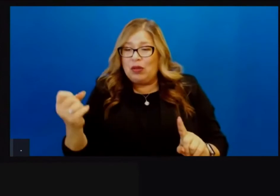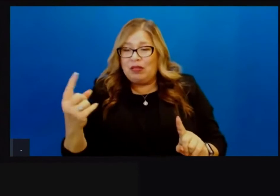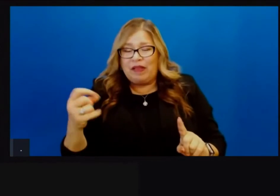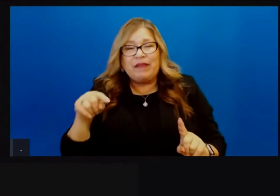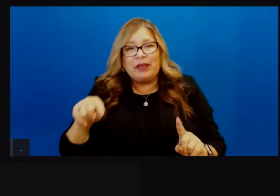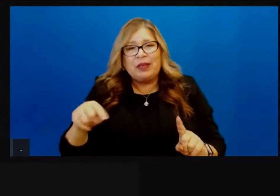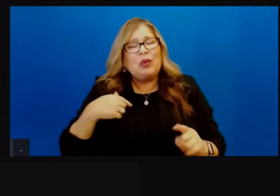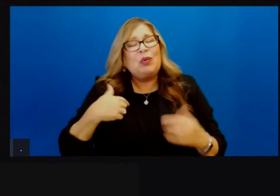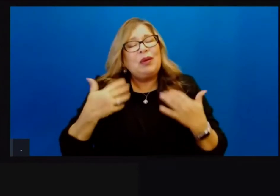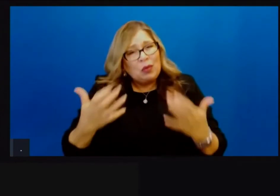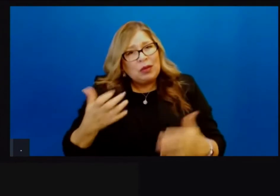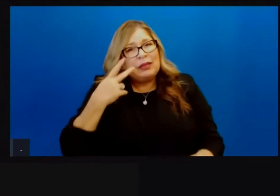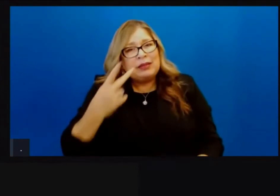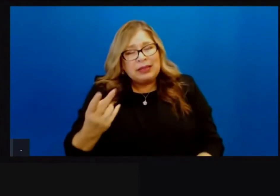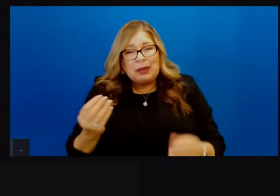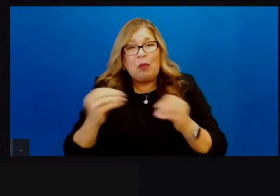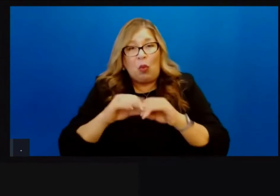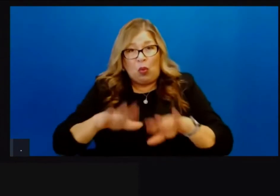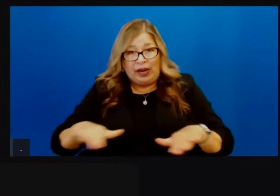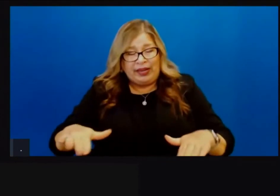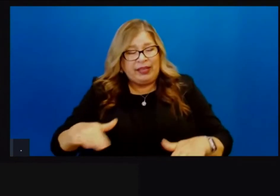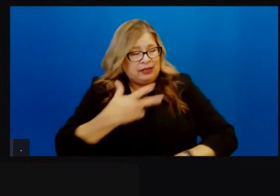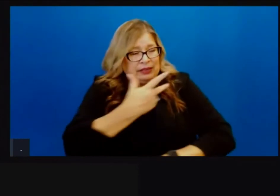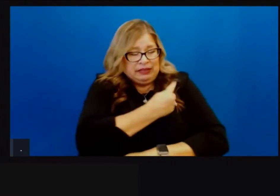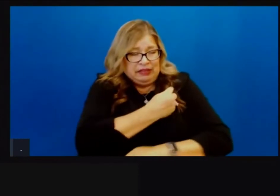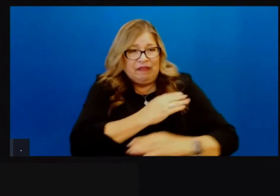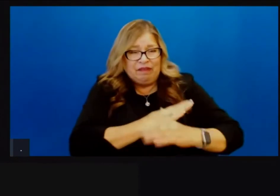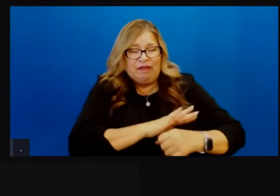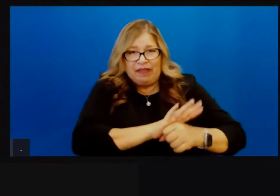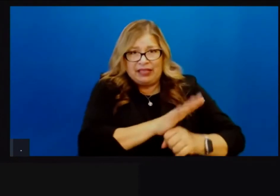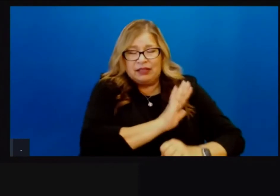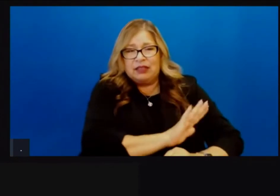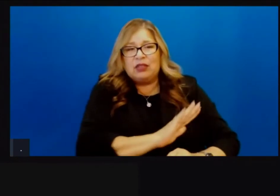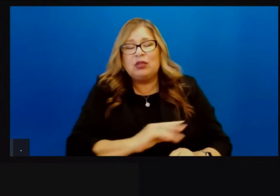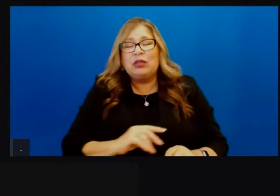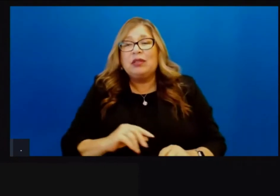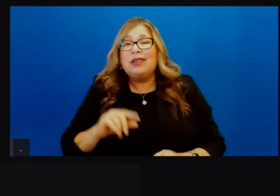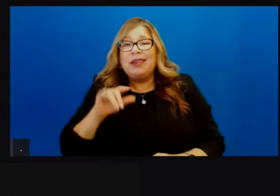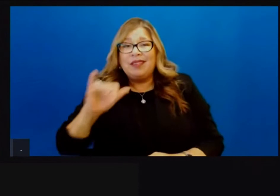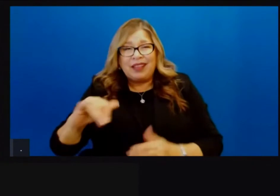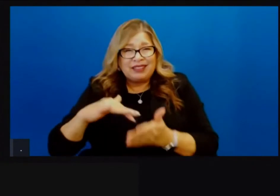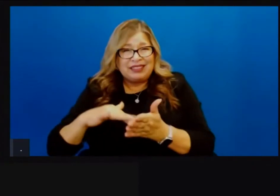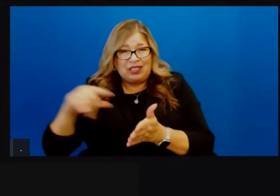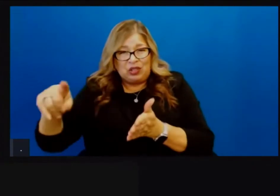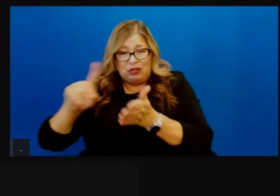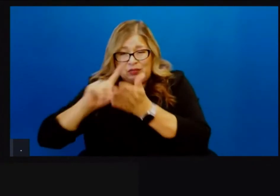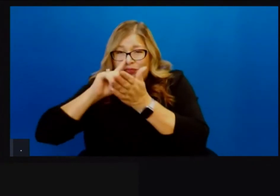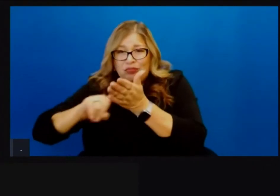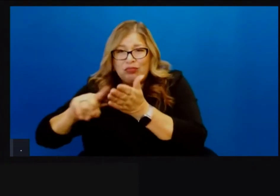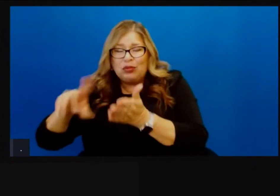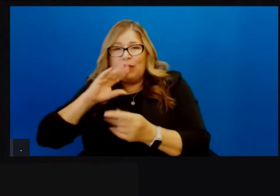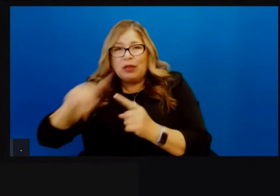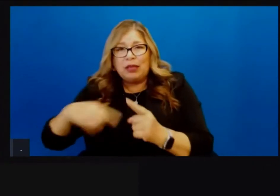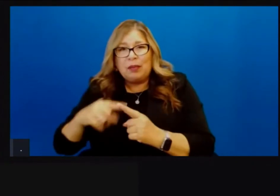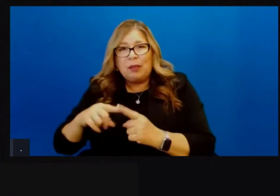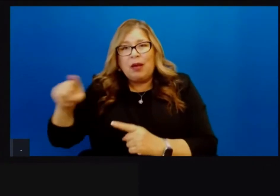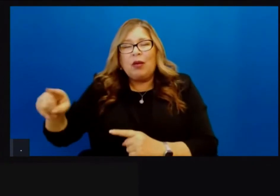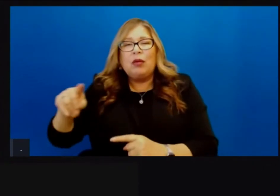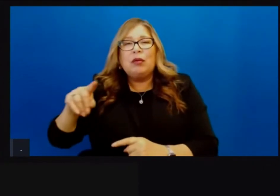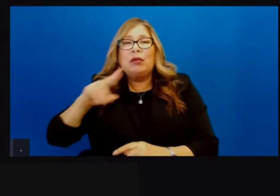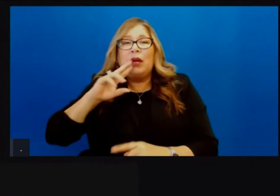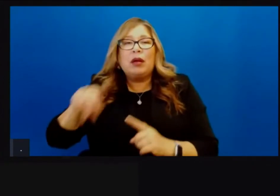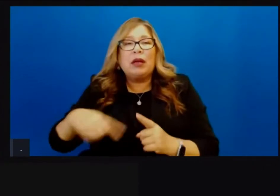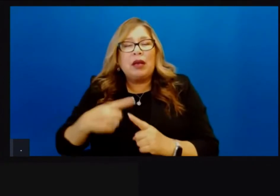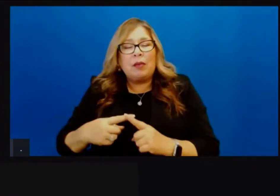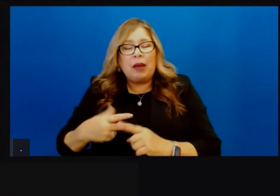group. The study that you're referring to mentions that the vaccine effectiveness against severe disease